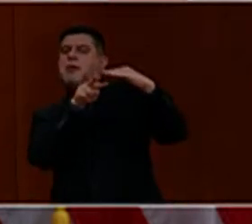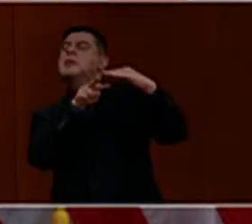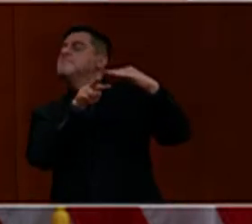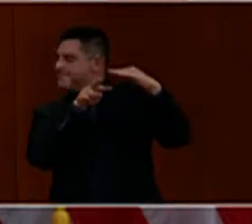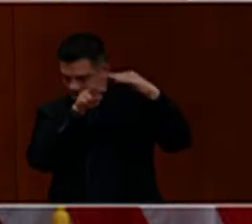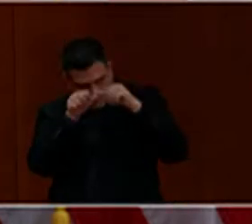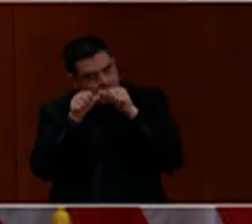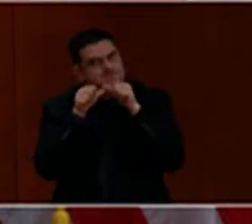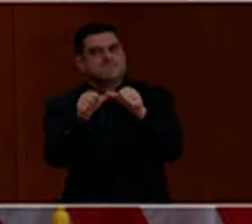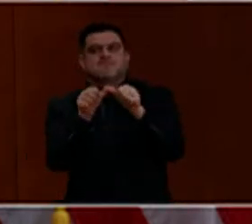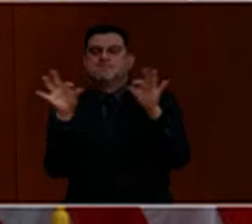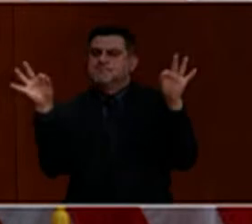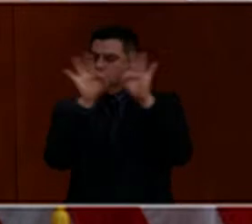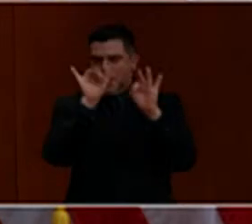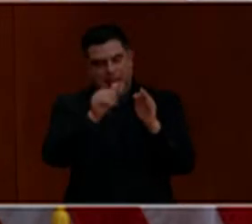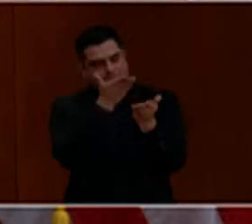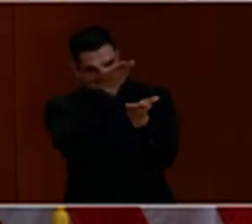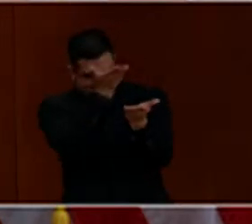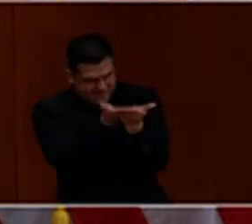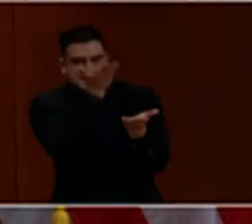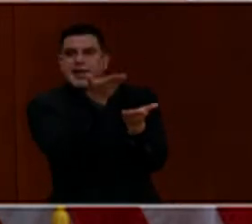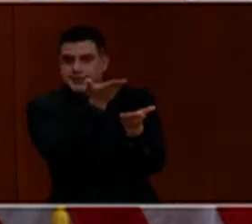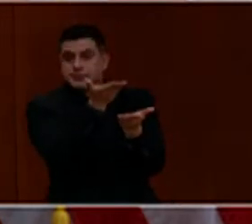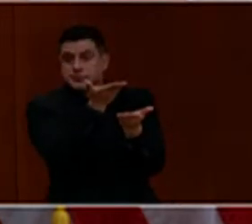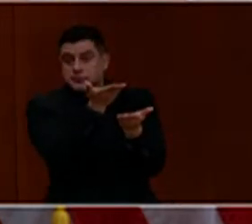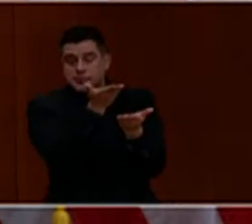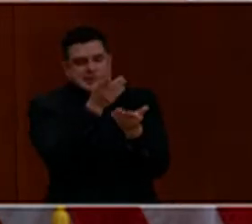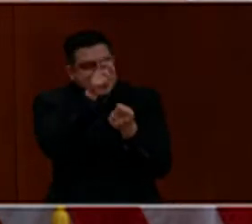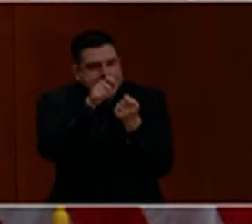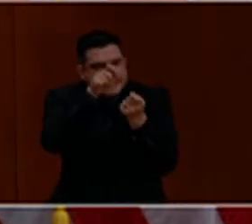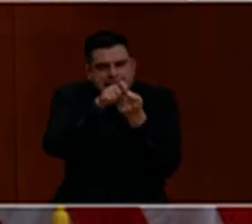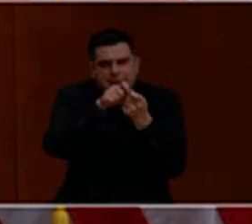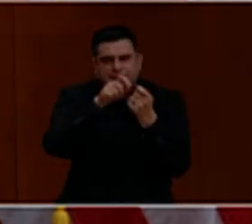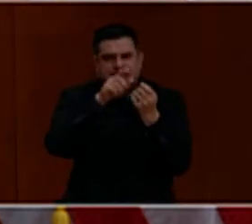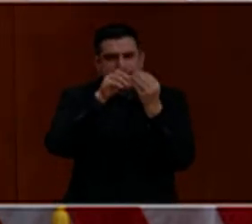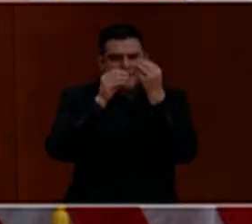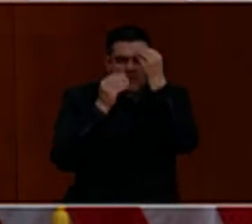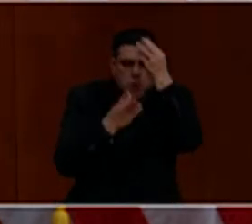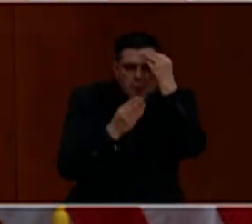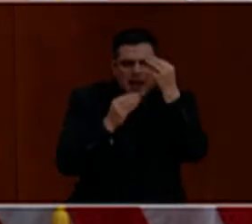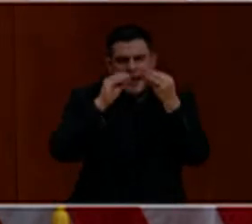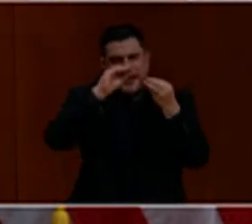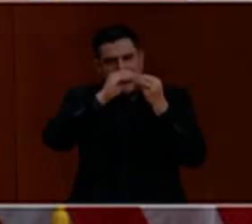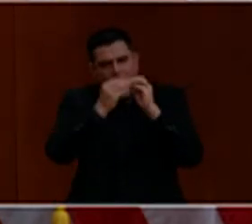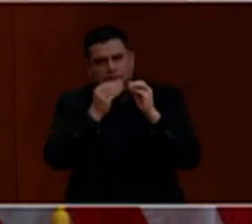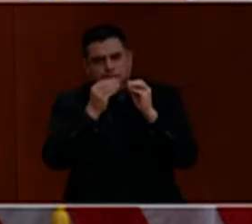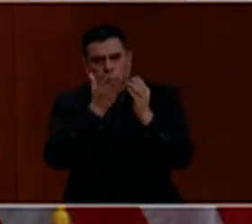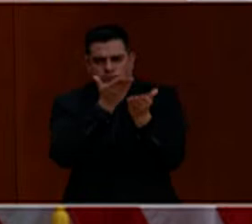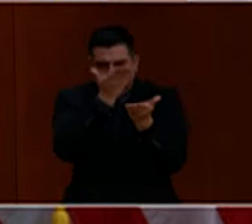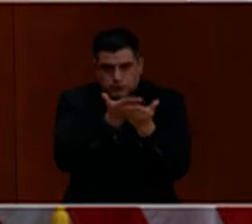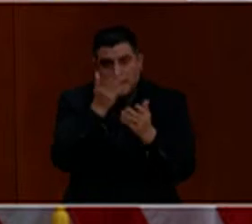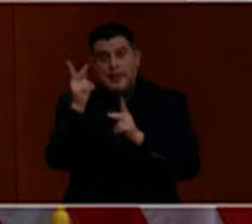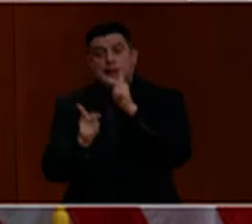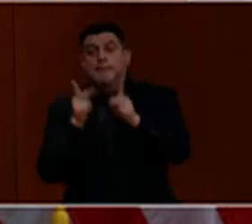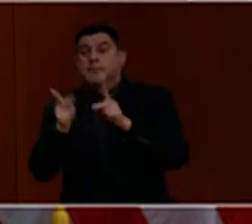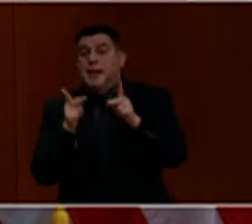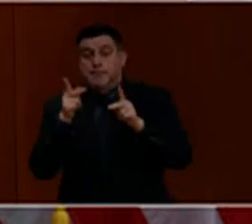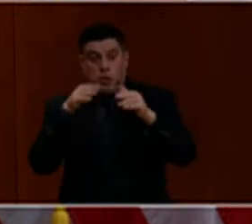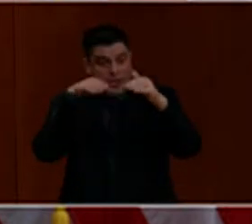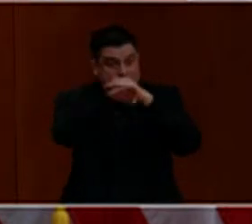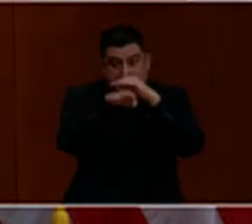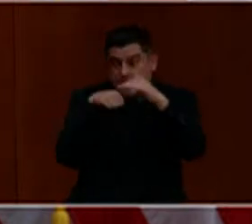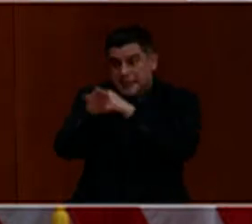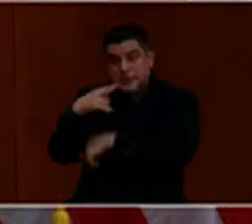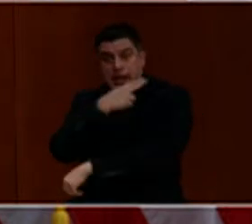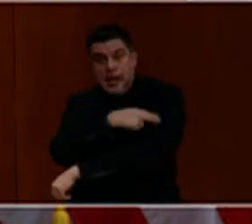because that's real-time, accurate data of people coming in and either being admitted or